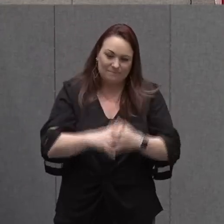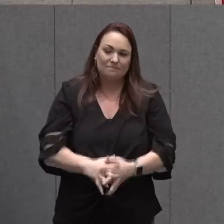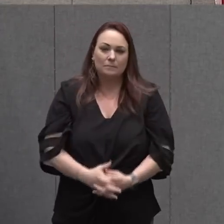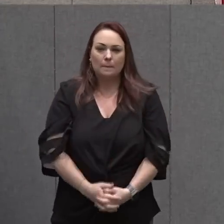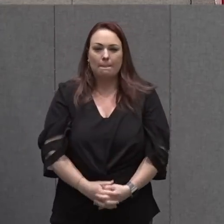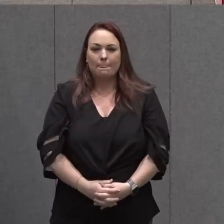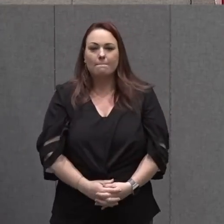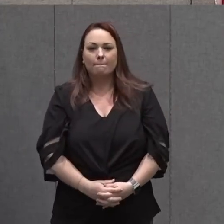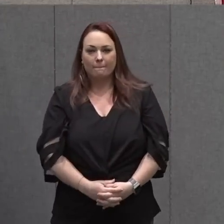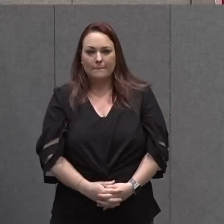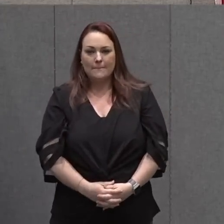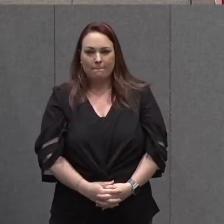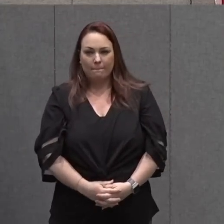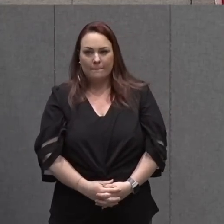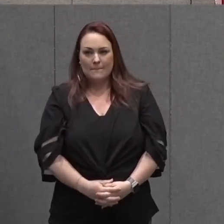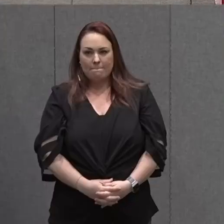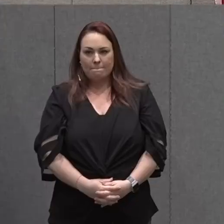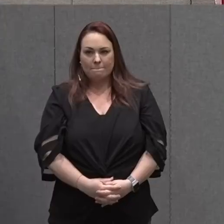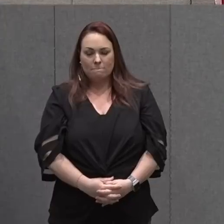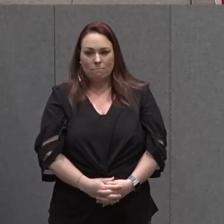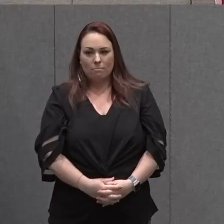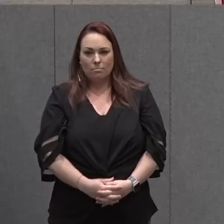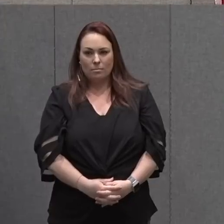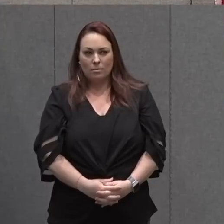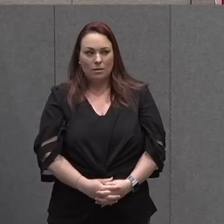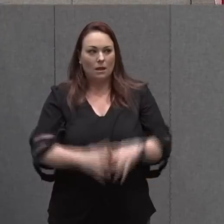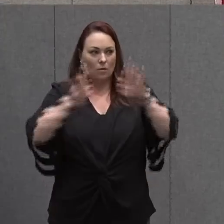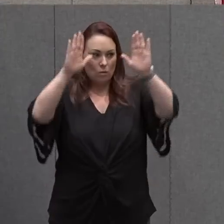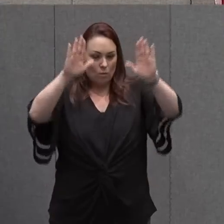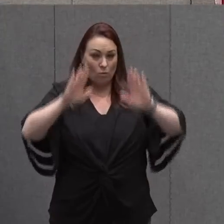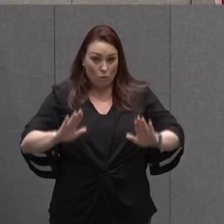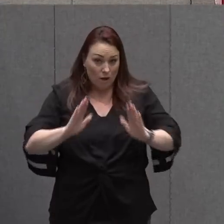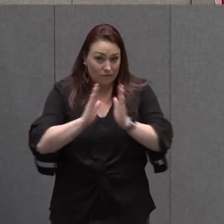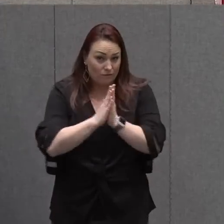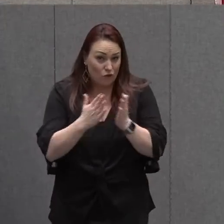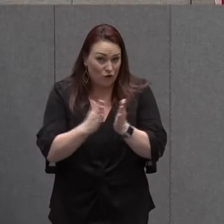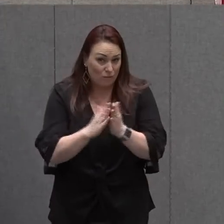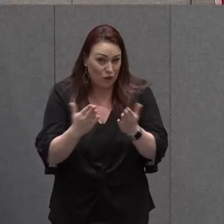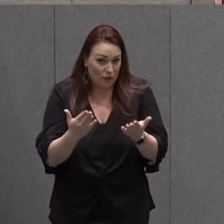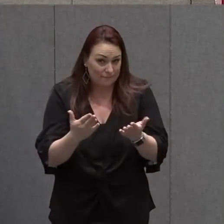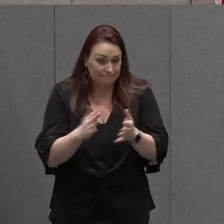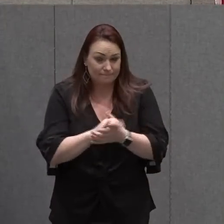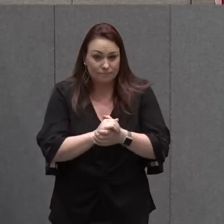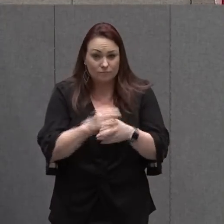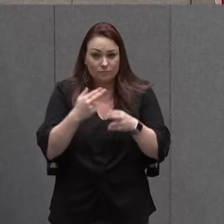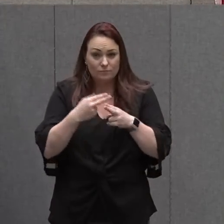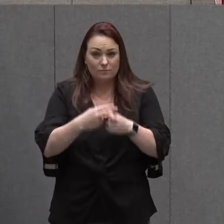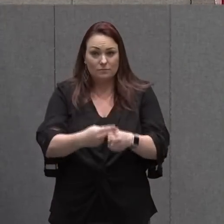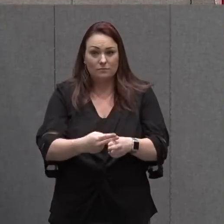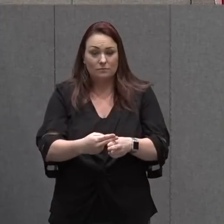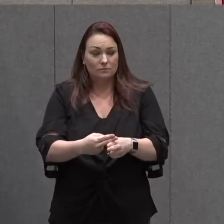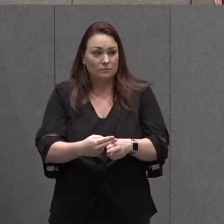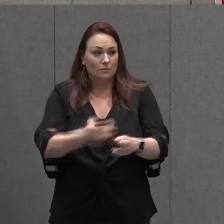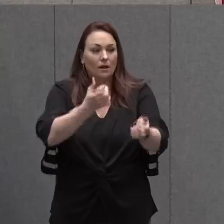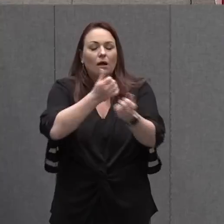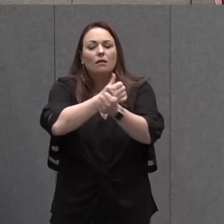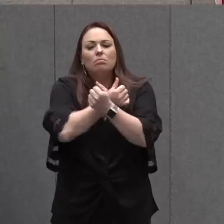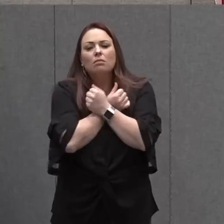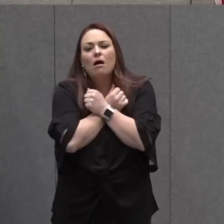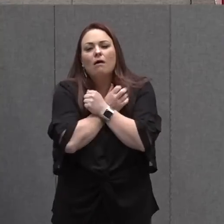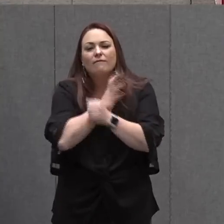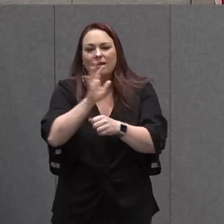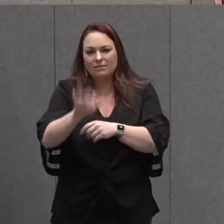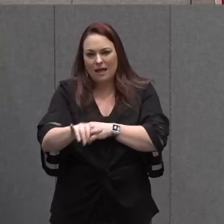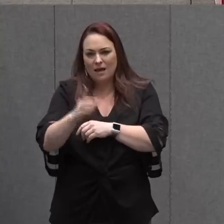that crazy. Well, okay, there's this wonderful book. It is called Love That Dog. Oh, it's